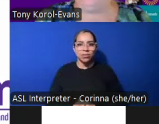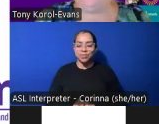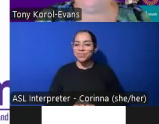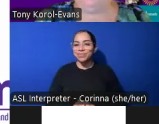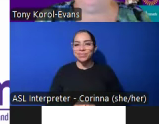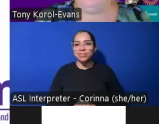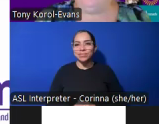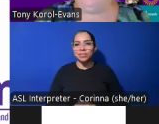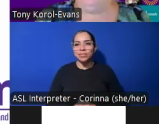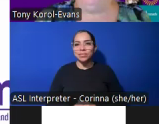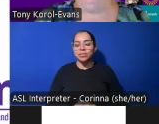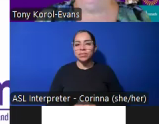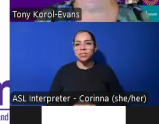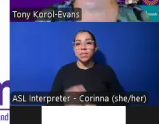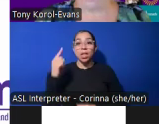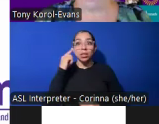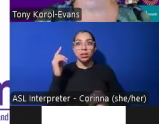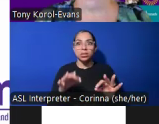important.